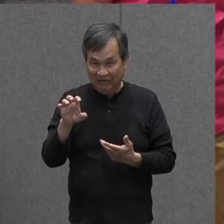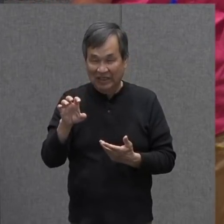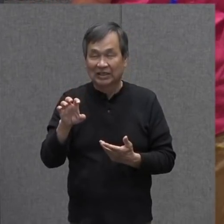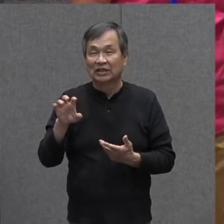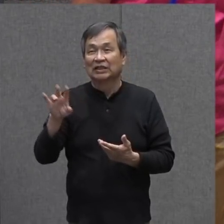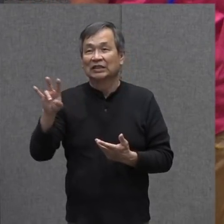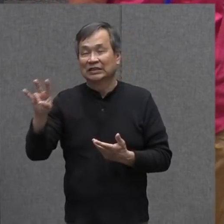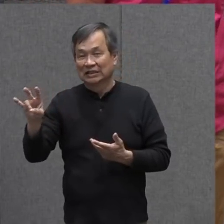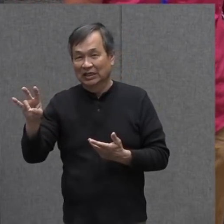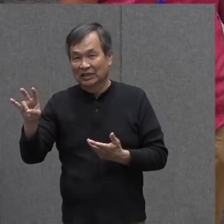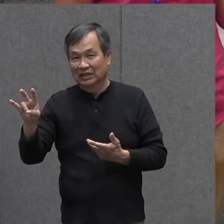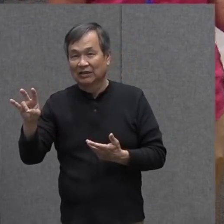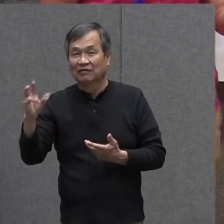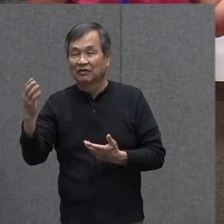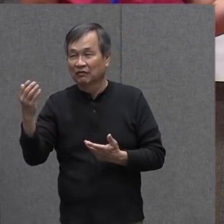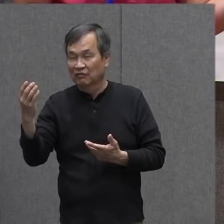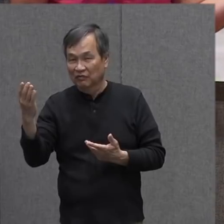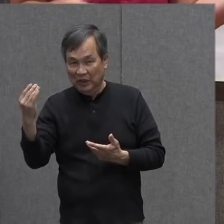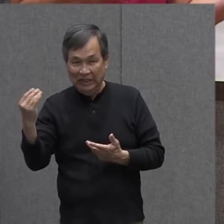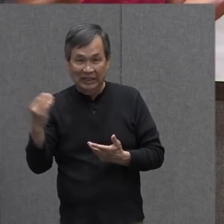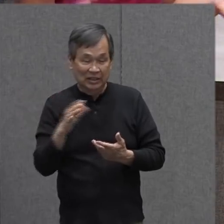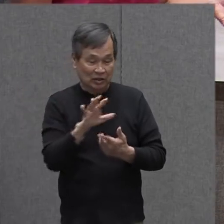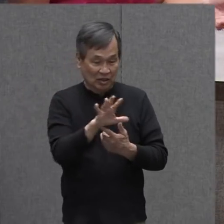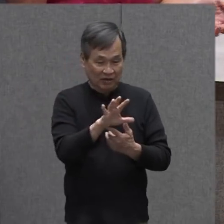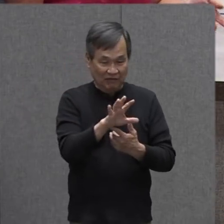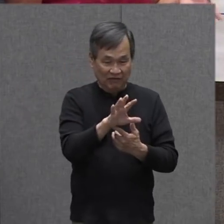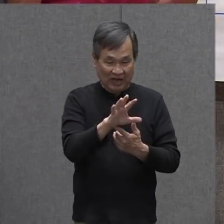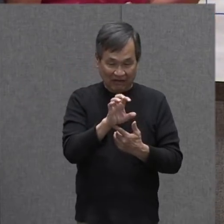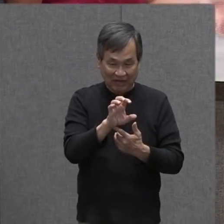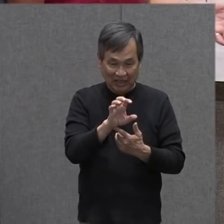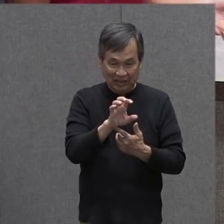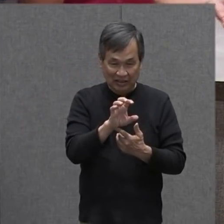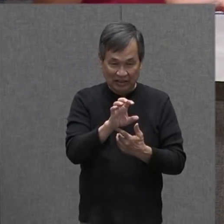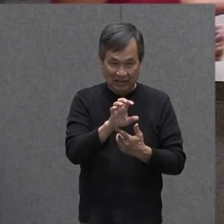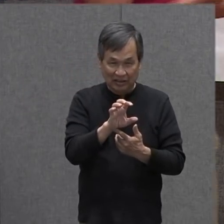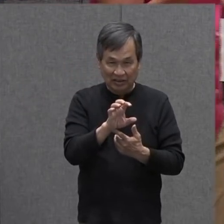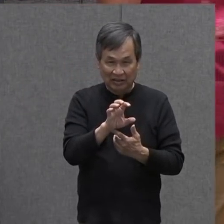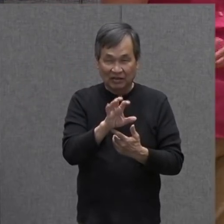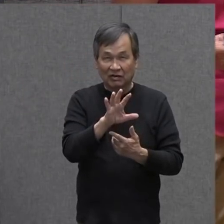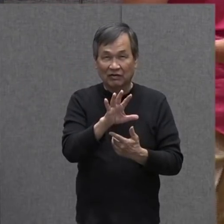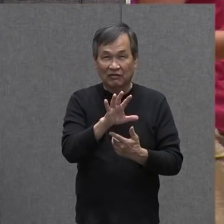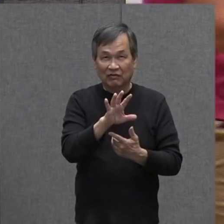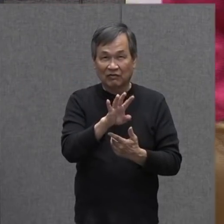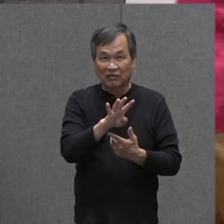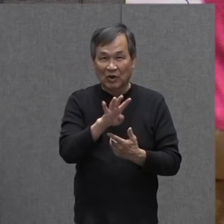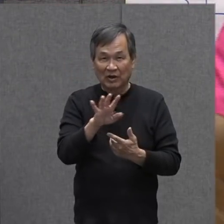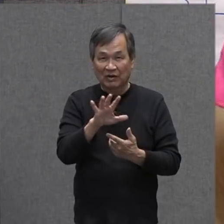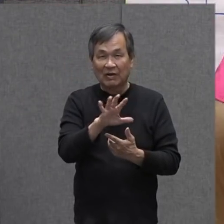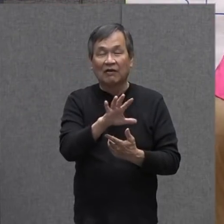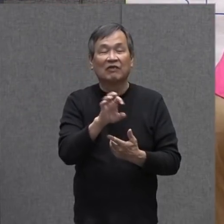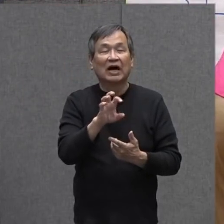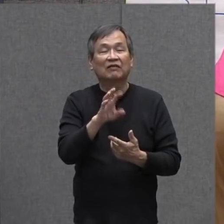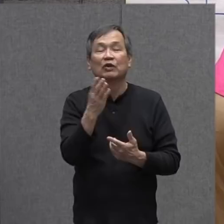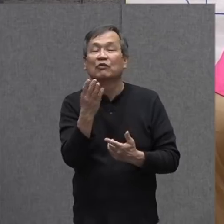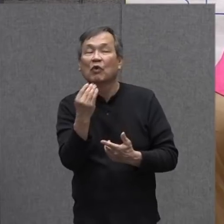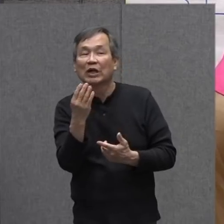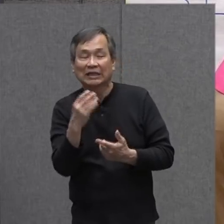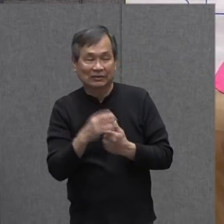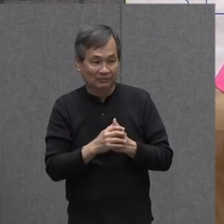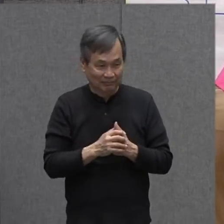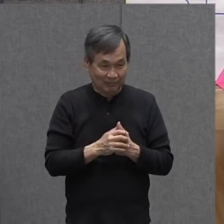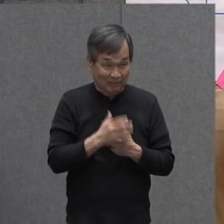and I'm going to go ahead and work on this one. So after year 2, he planted 5